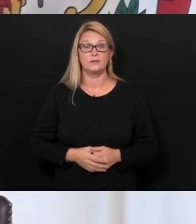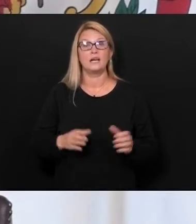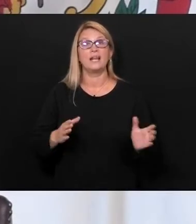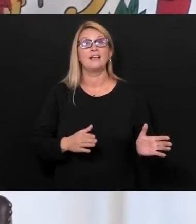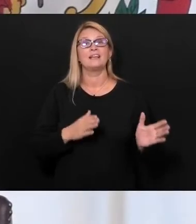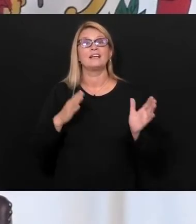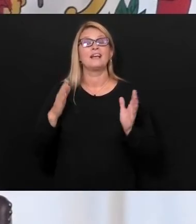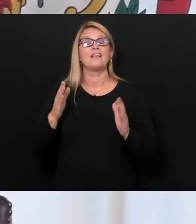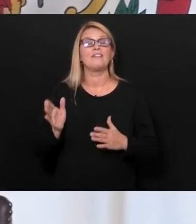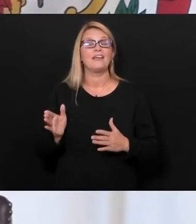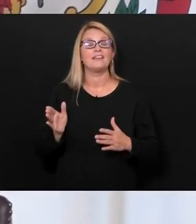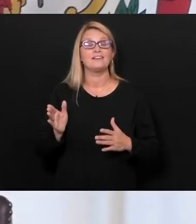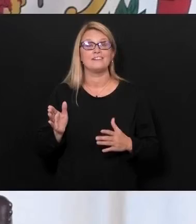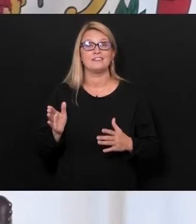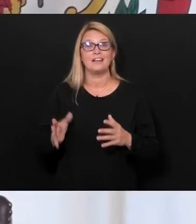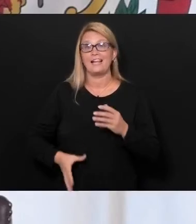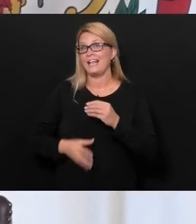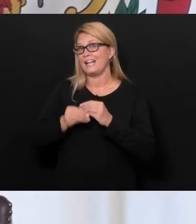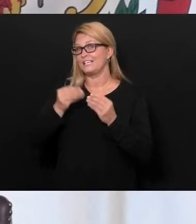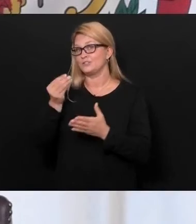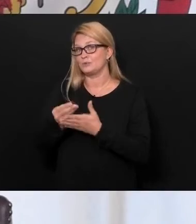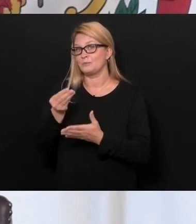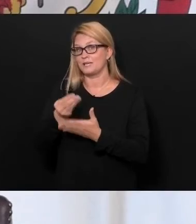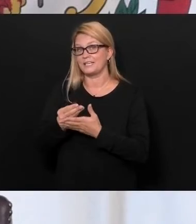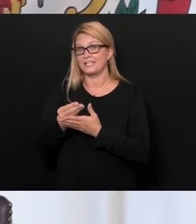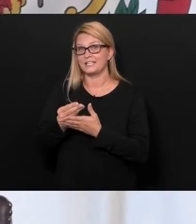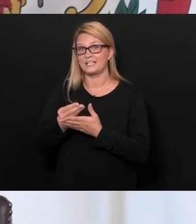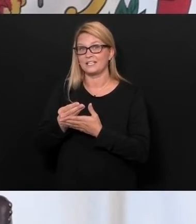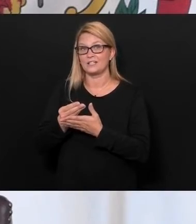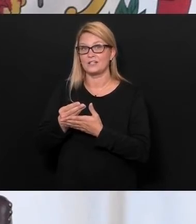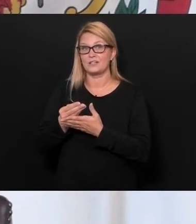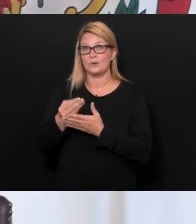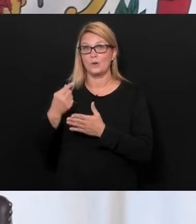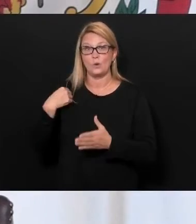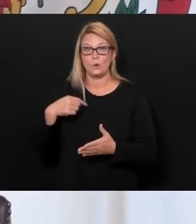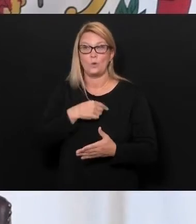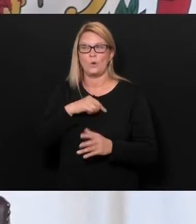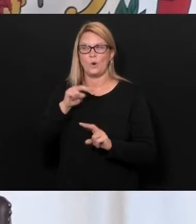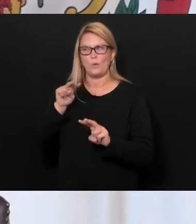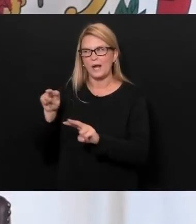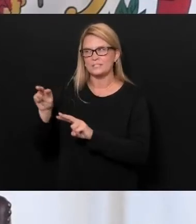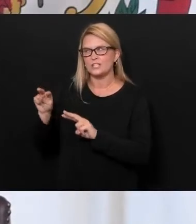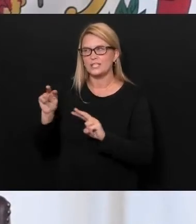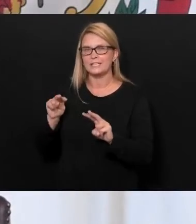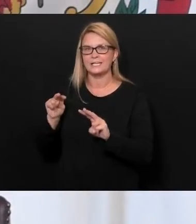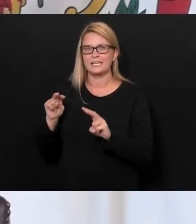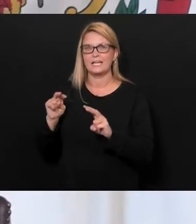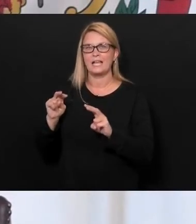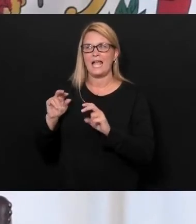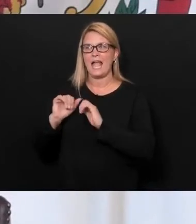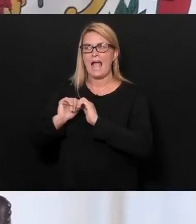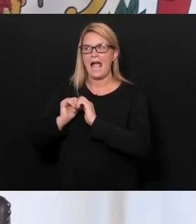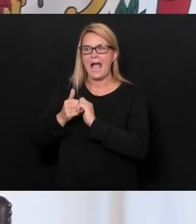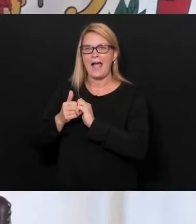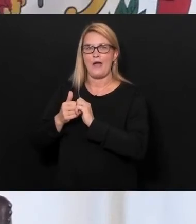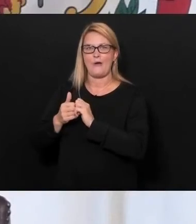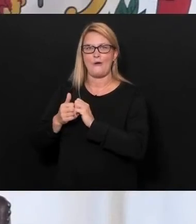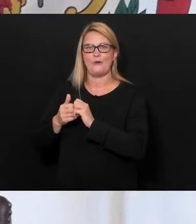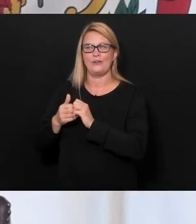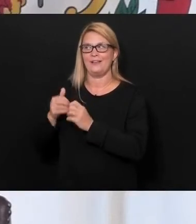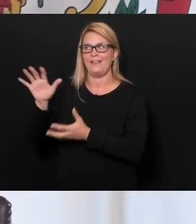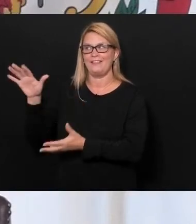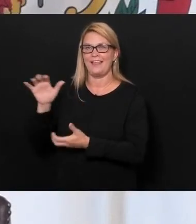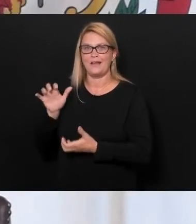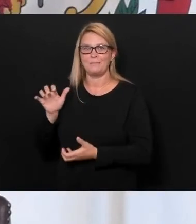from the standpoint of additional dollars that are out there that we're watching, and we're watching how they all come together, it's